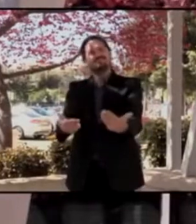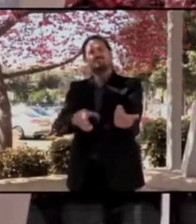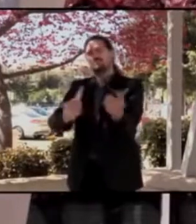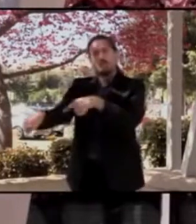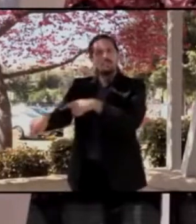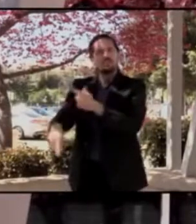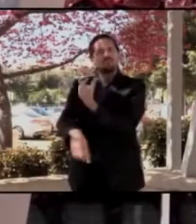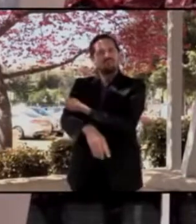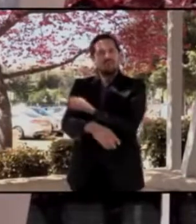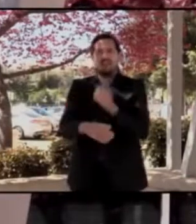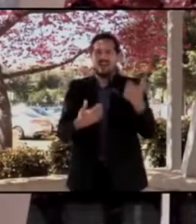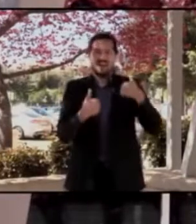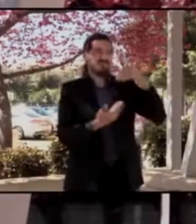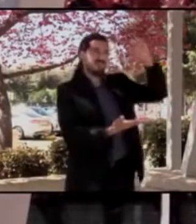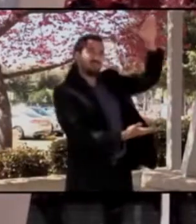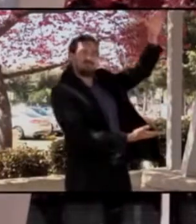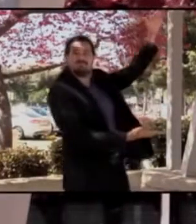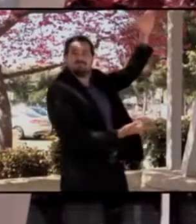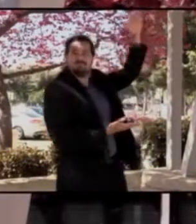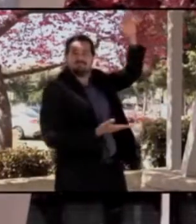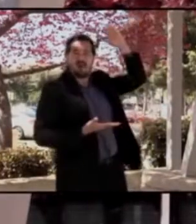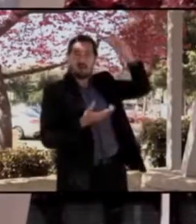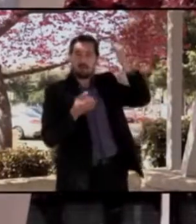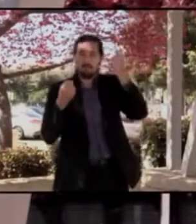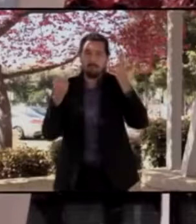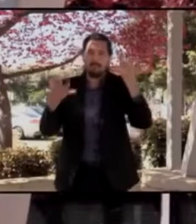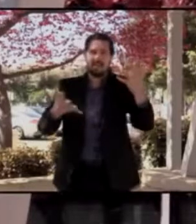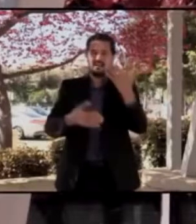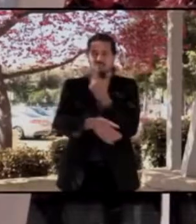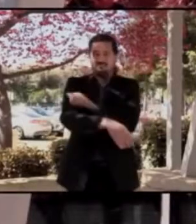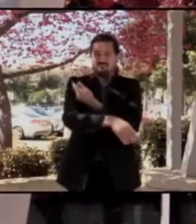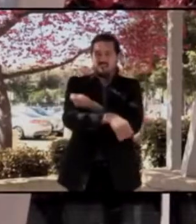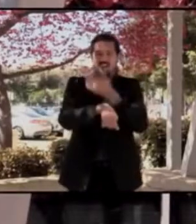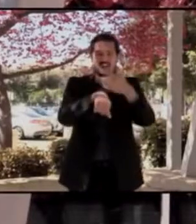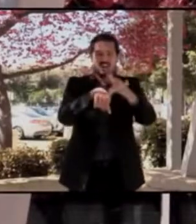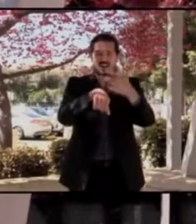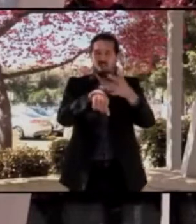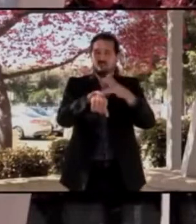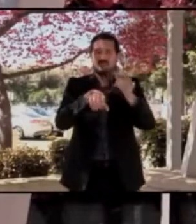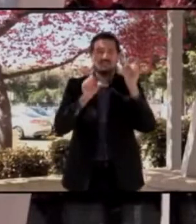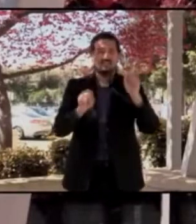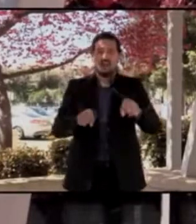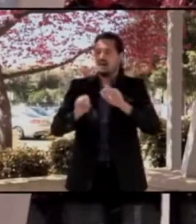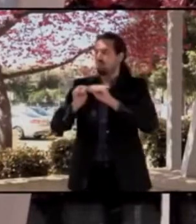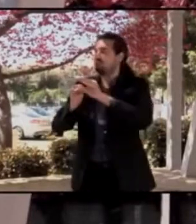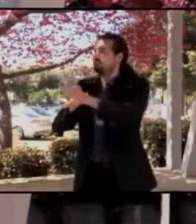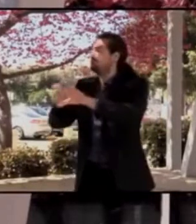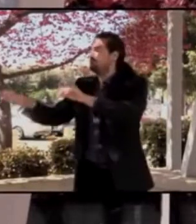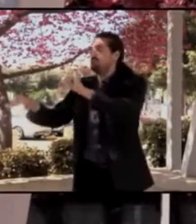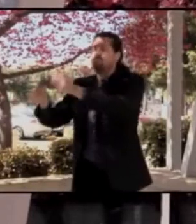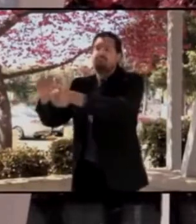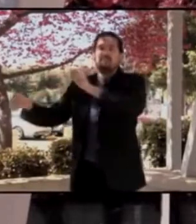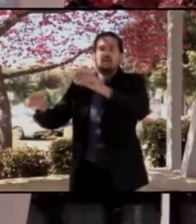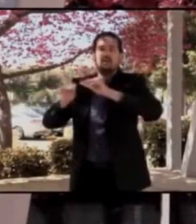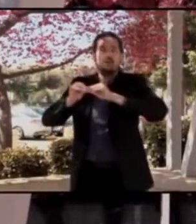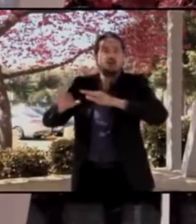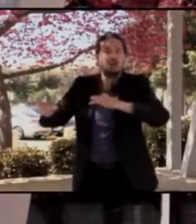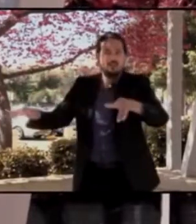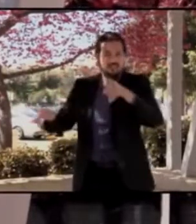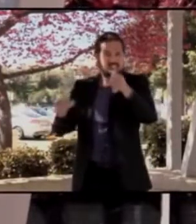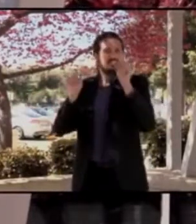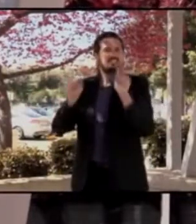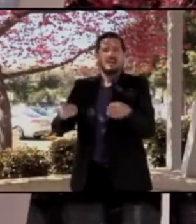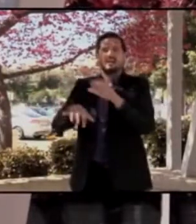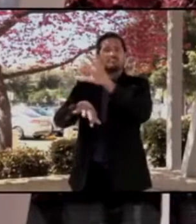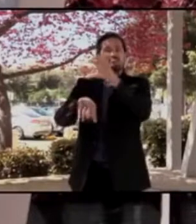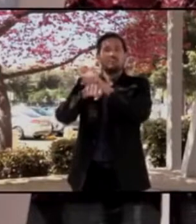care of, but every site in our community has appointments right now. And you can get an appointment as early as 7:30 in the morning.